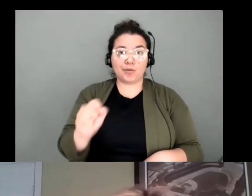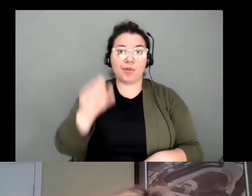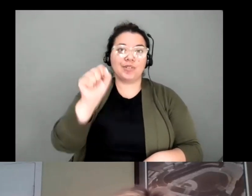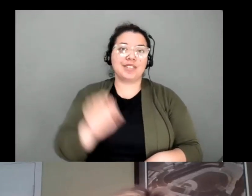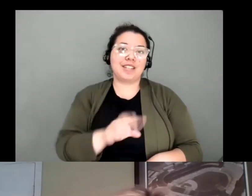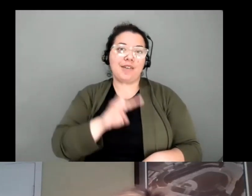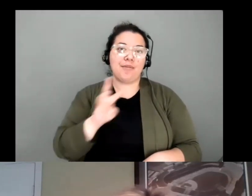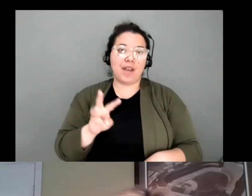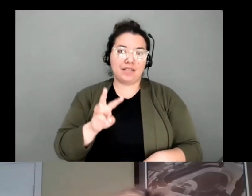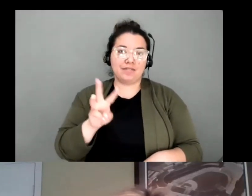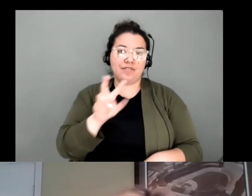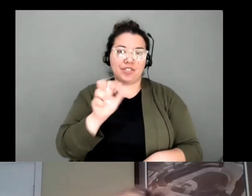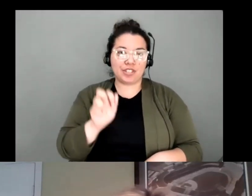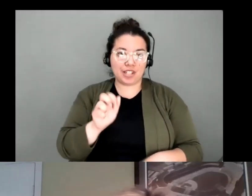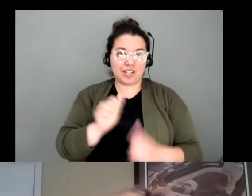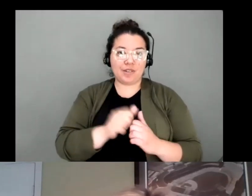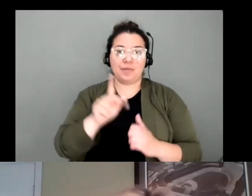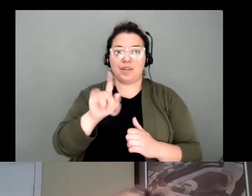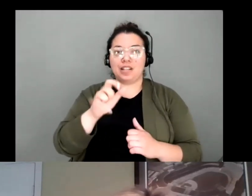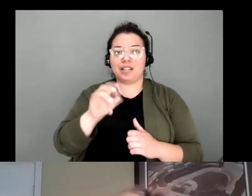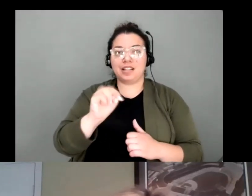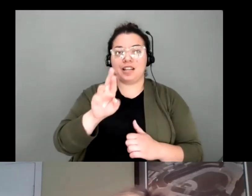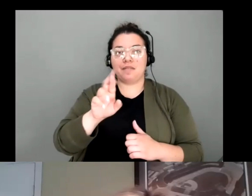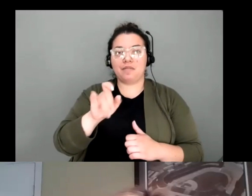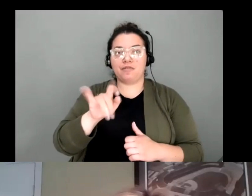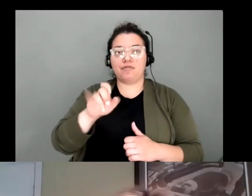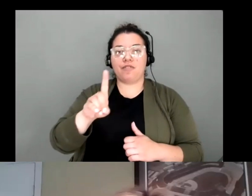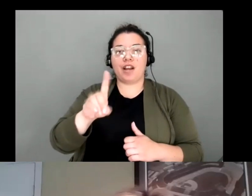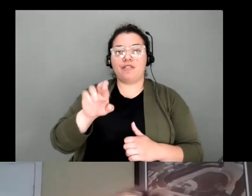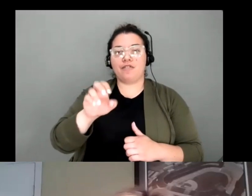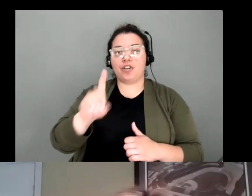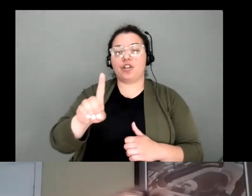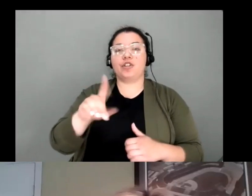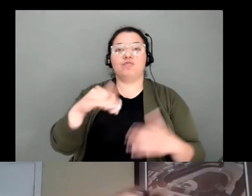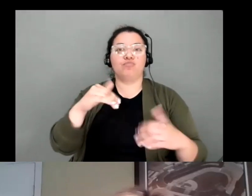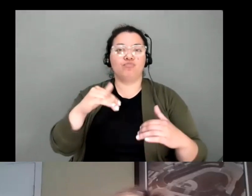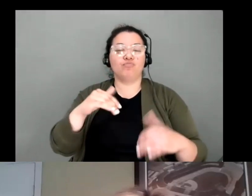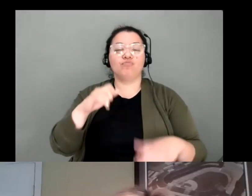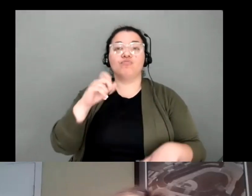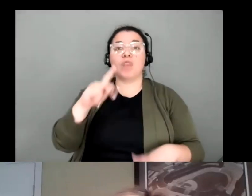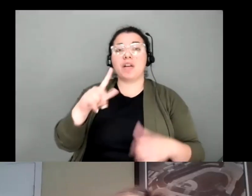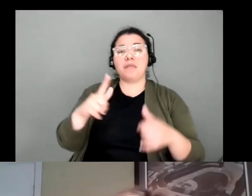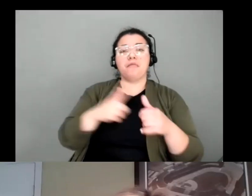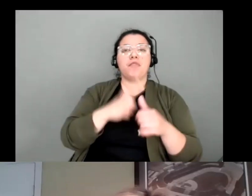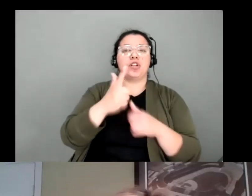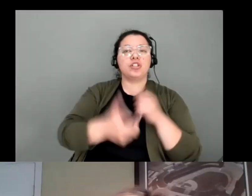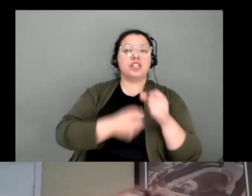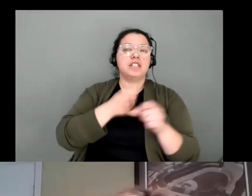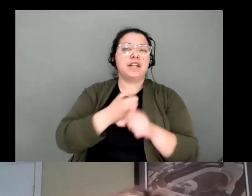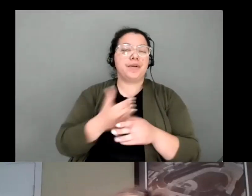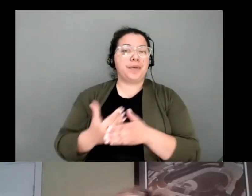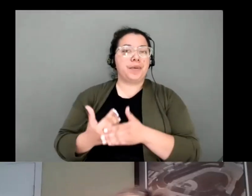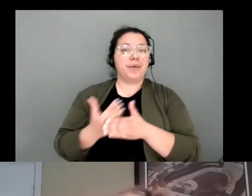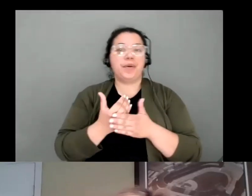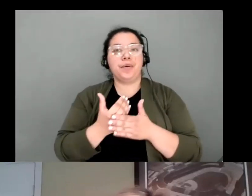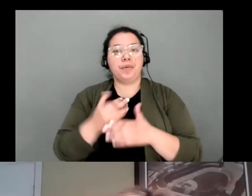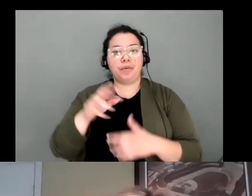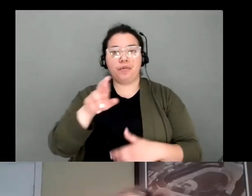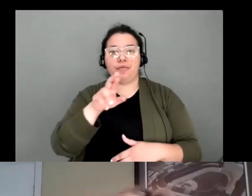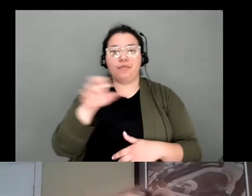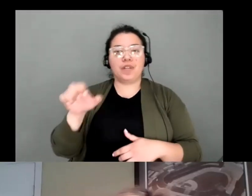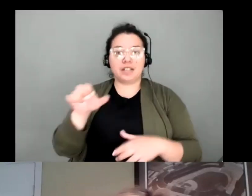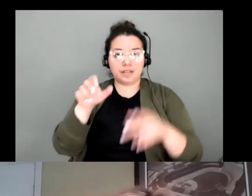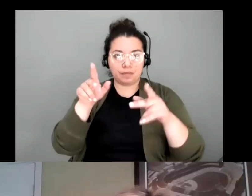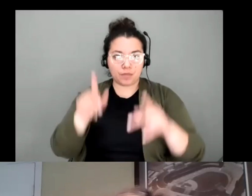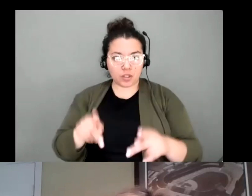teacher Kim Radford. She says, what are some of the common mistakes that first-year realtors make? How can you prevent those mistakes